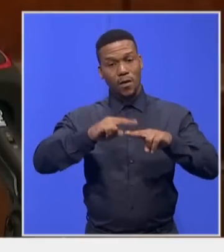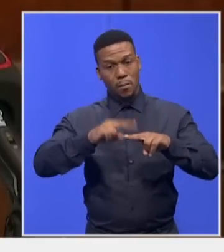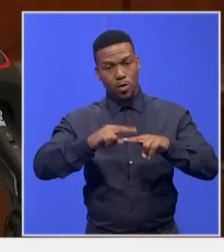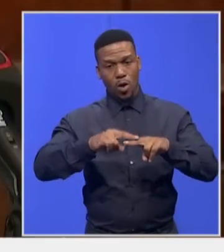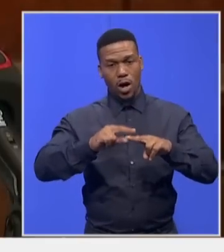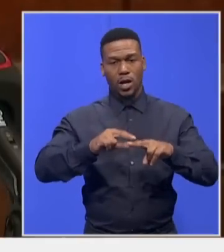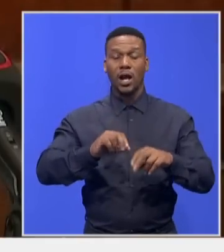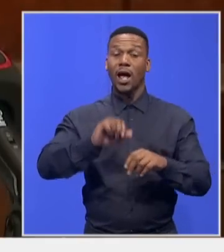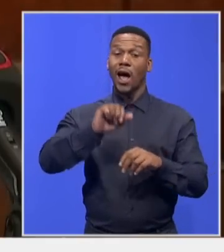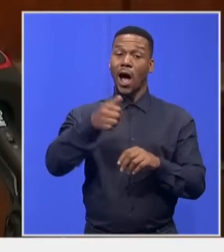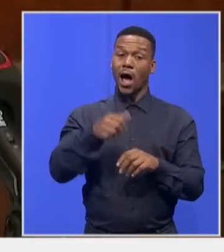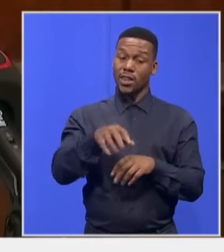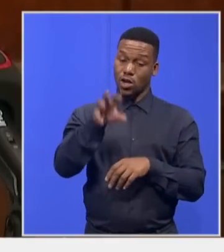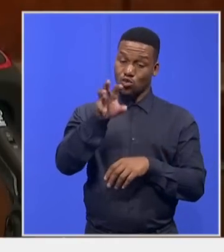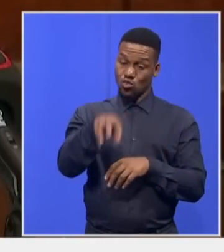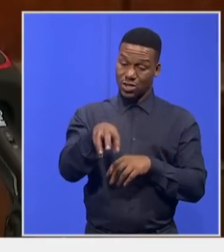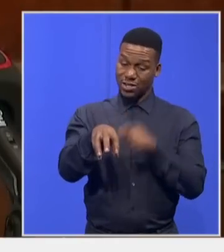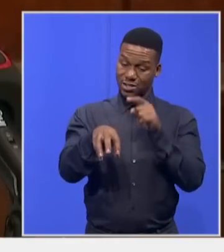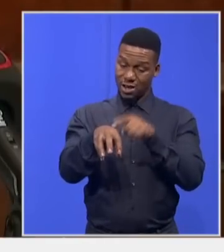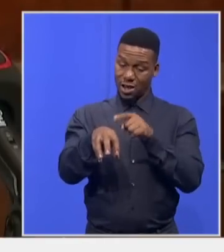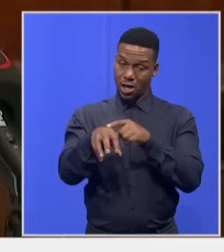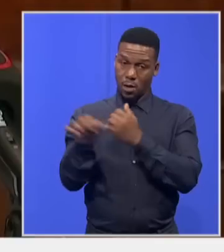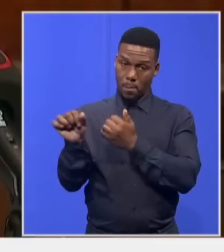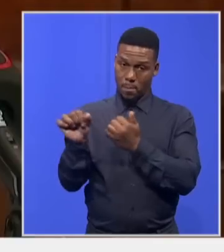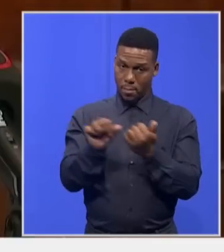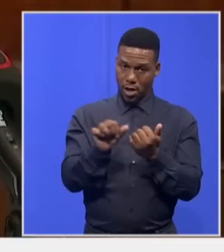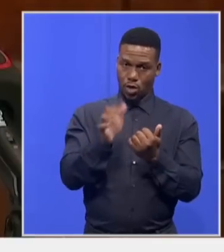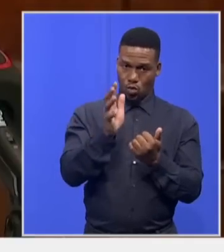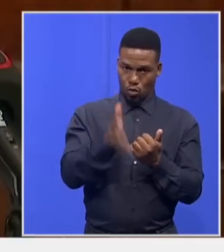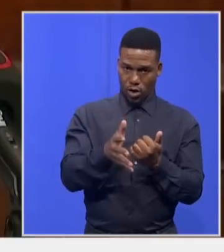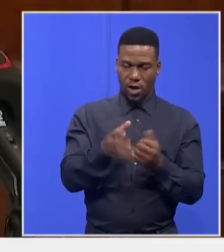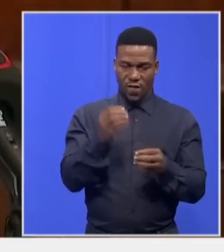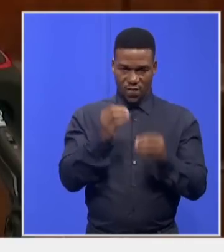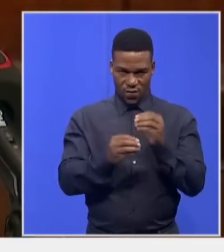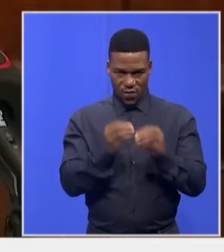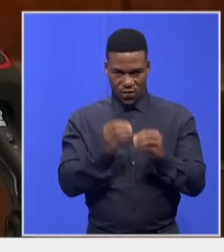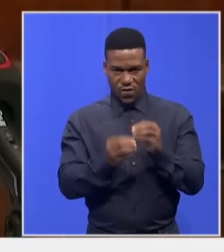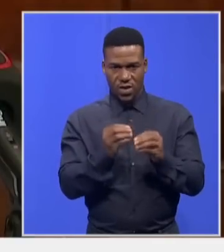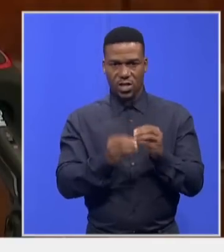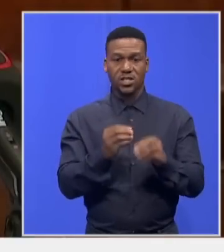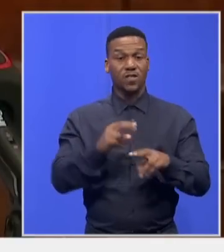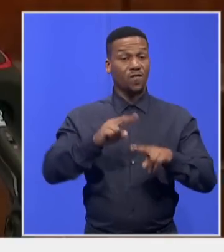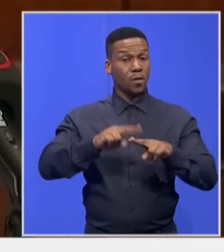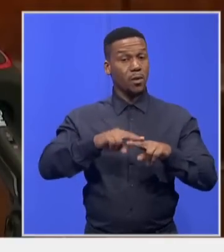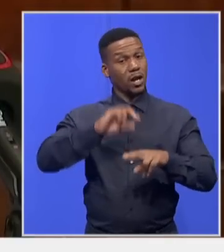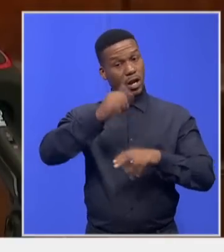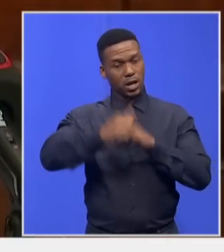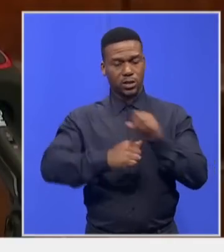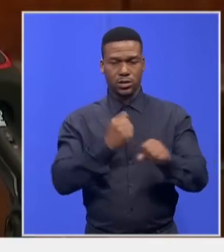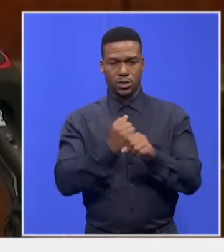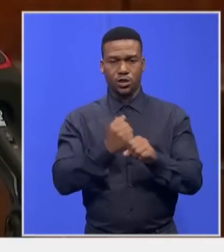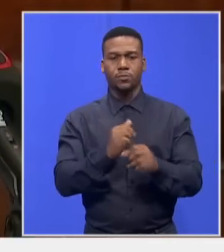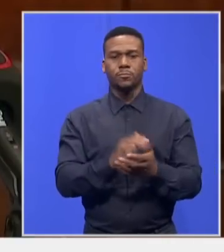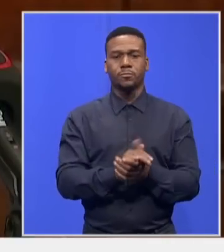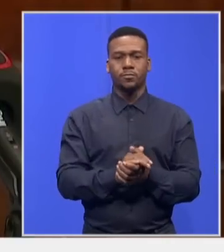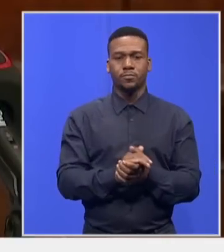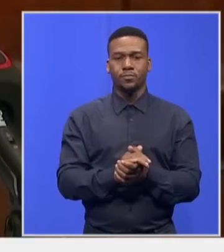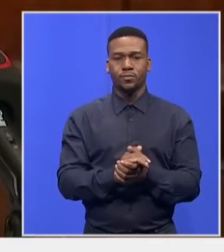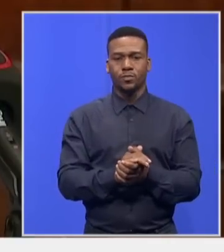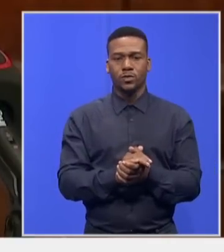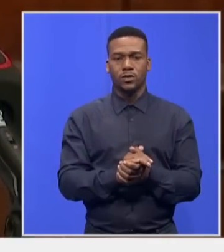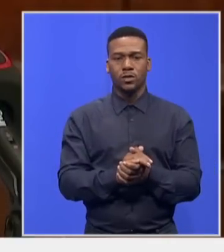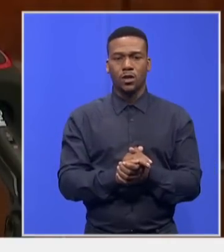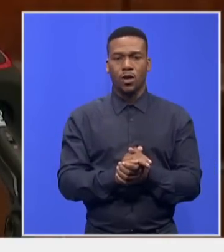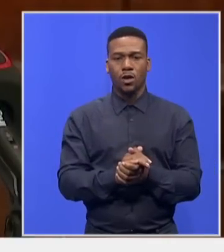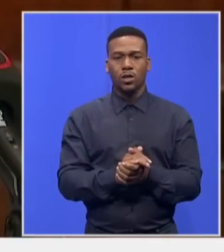So I'm talking about the 3 units that have been out. The other units will be commissioned February of next year. The other unit is coming on